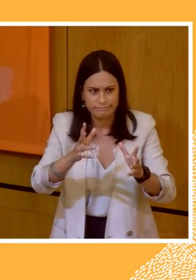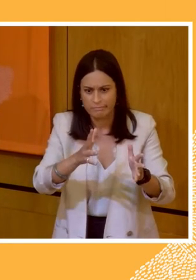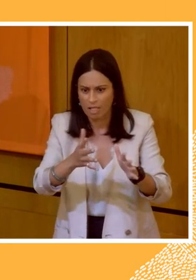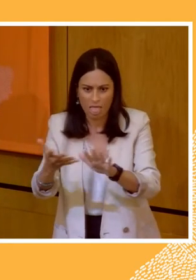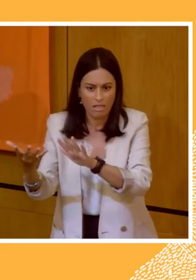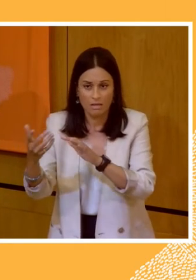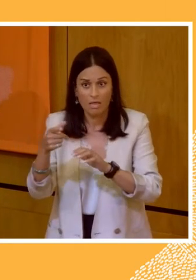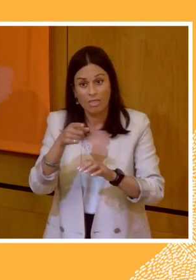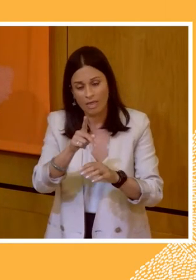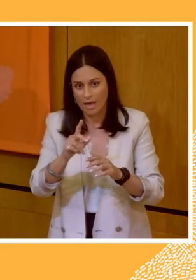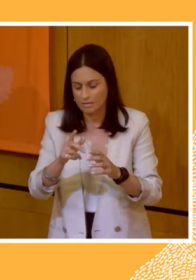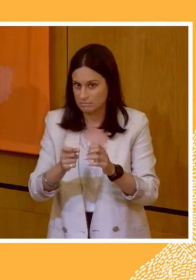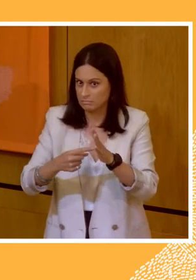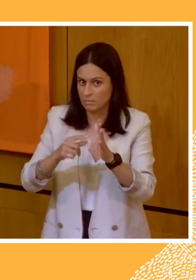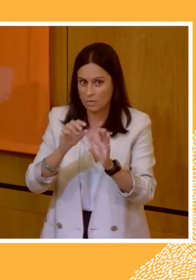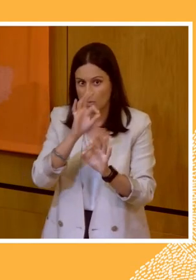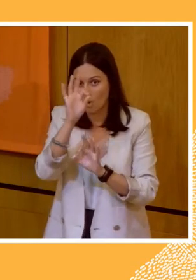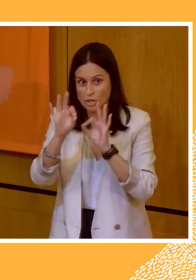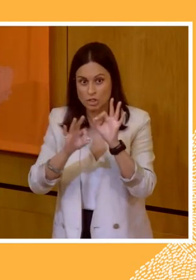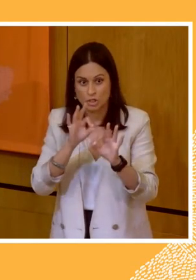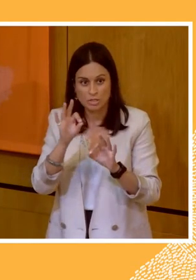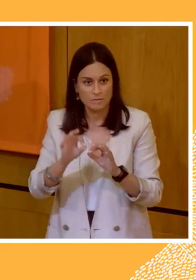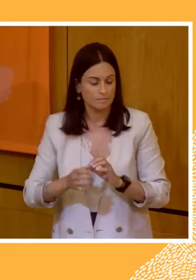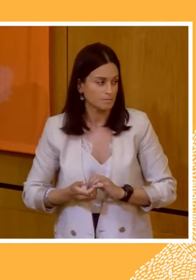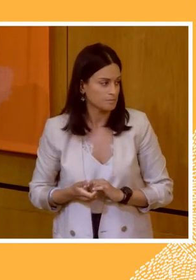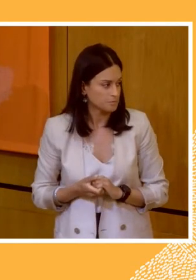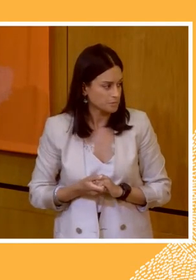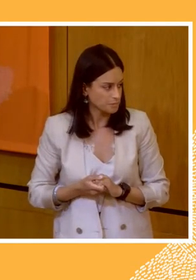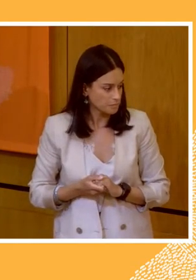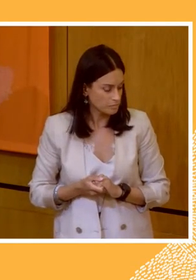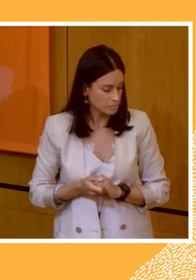big question. And now you get through this.